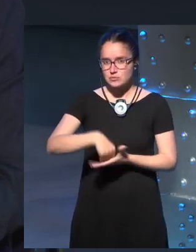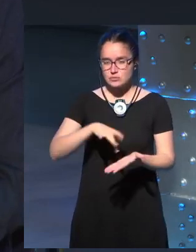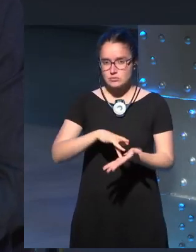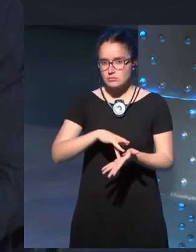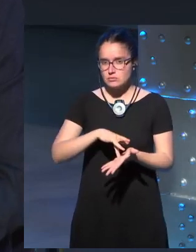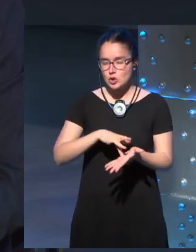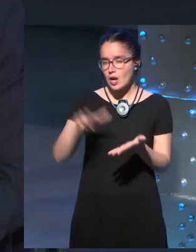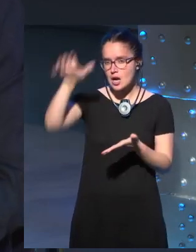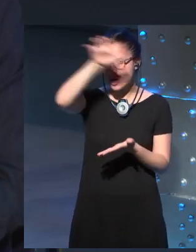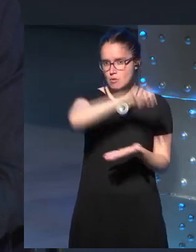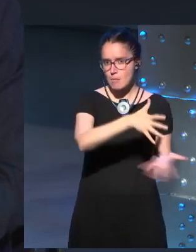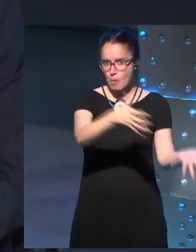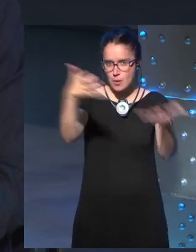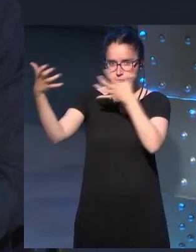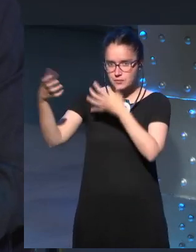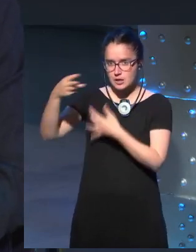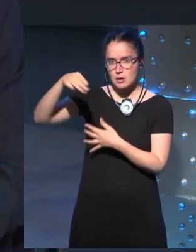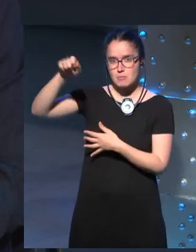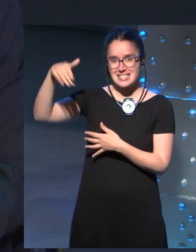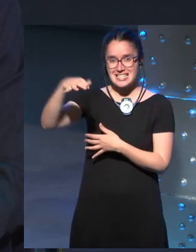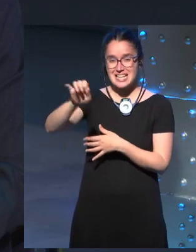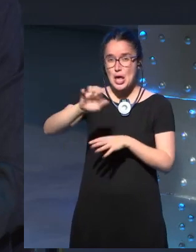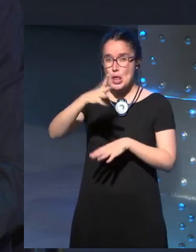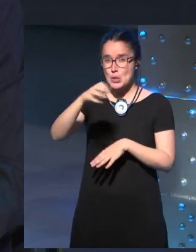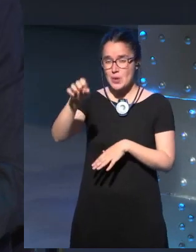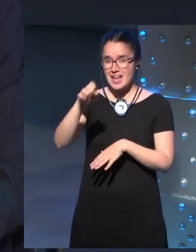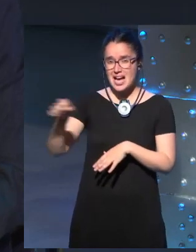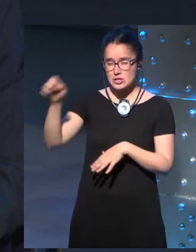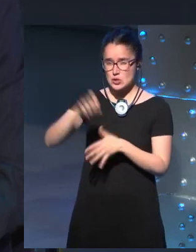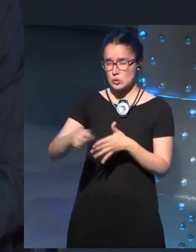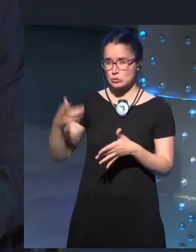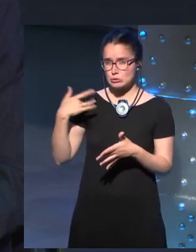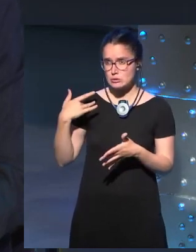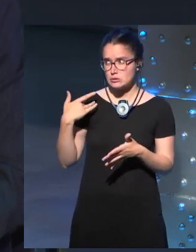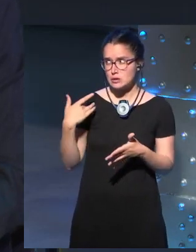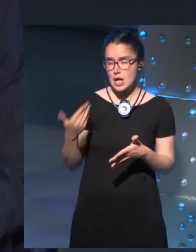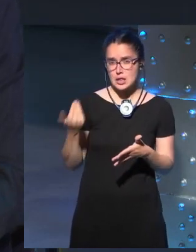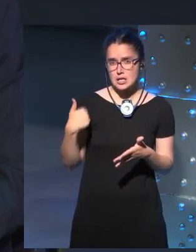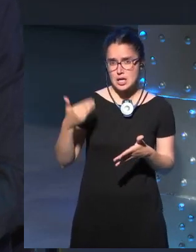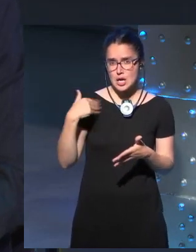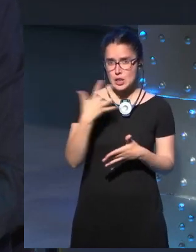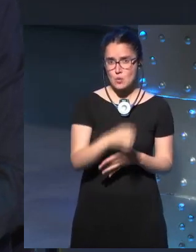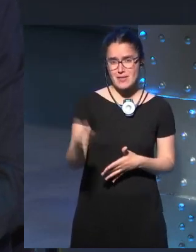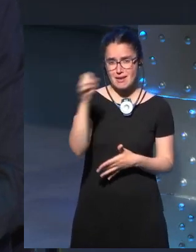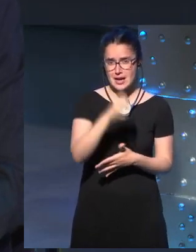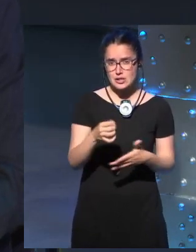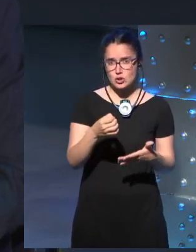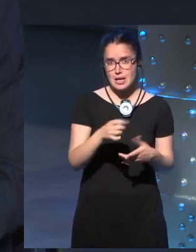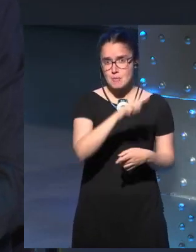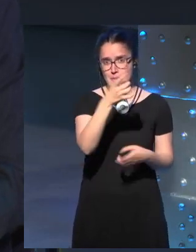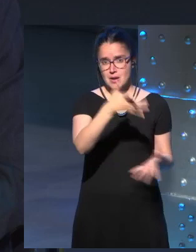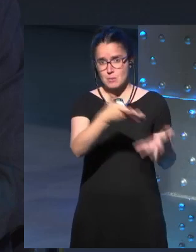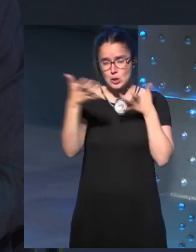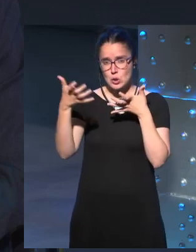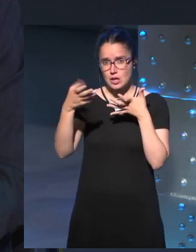team that was important in Europe, although Manchester 50 years ago, it was the anniversary the day